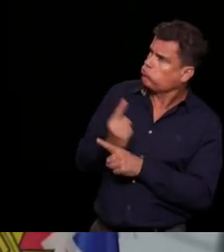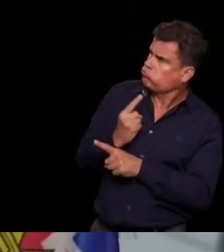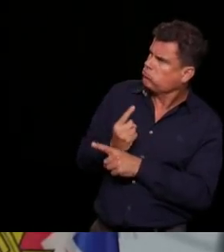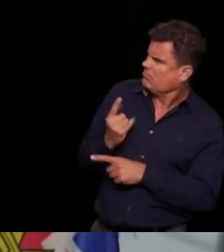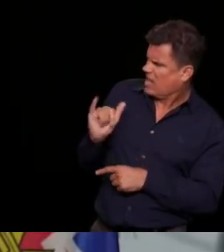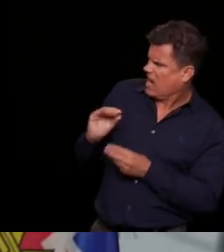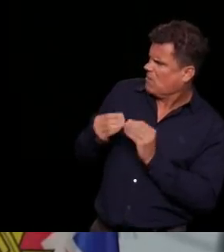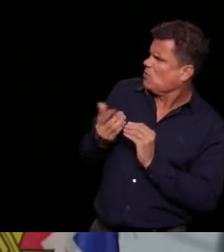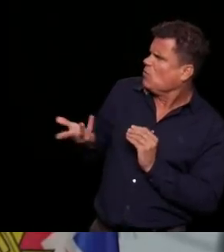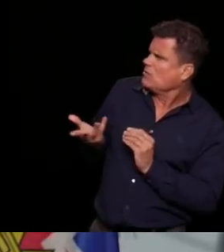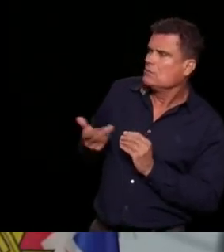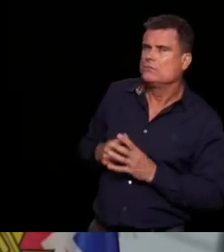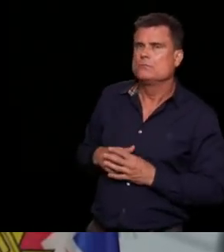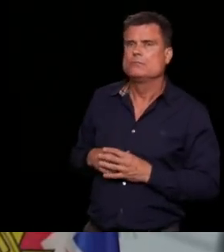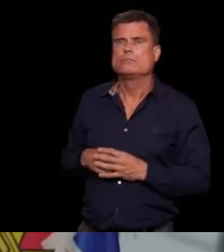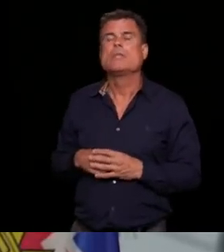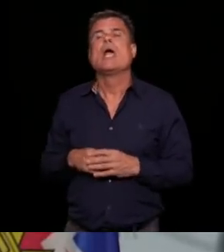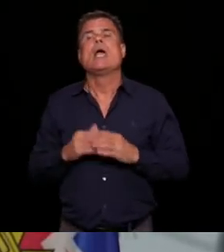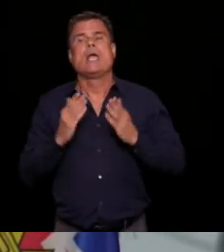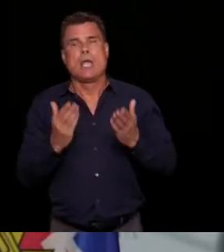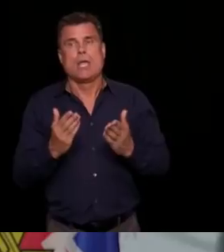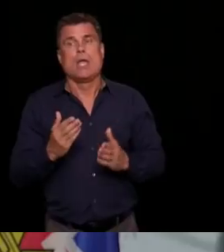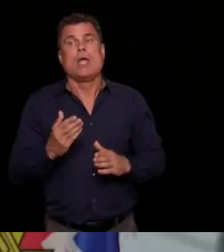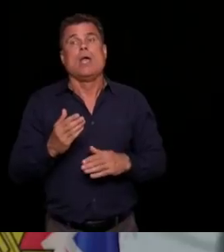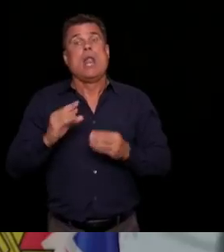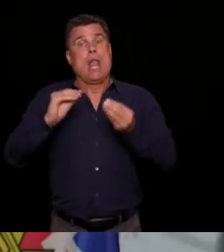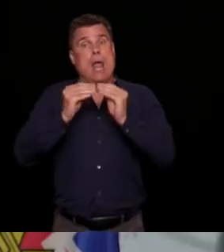majority of people right now who are being tested